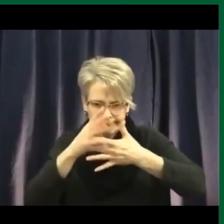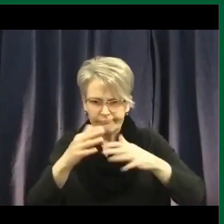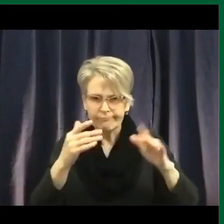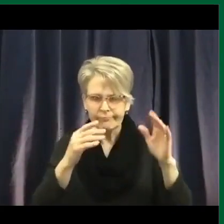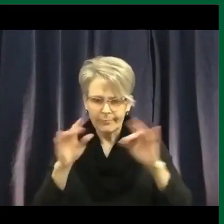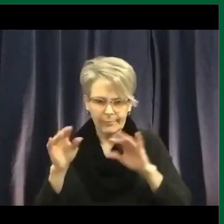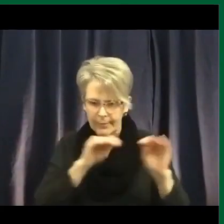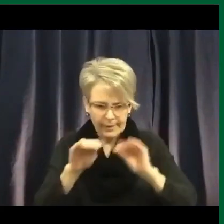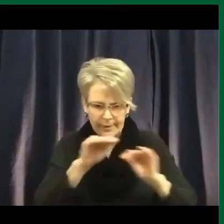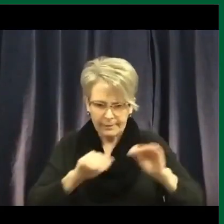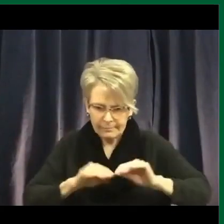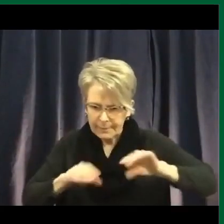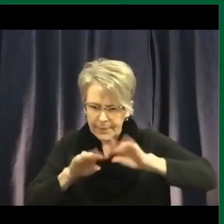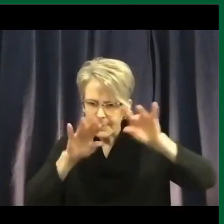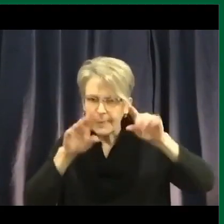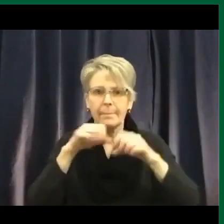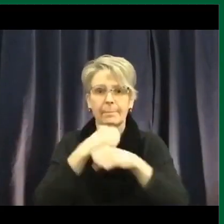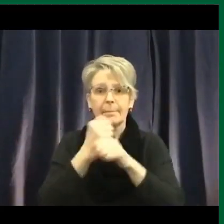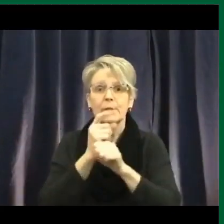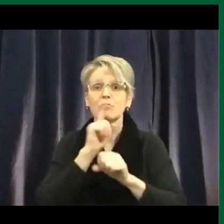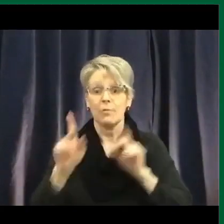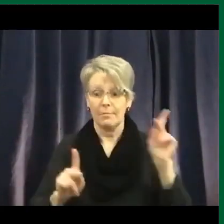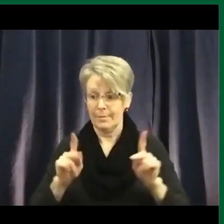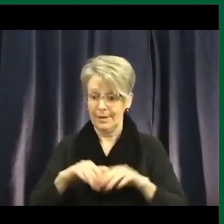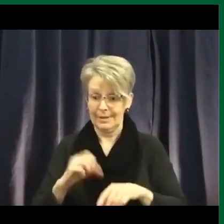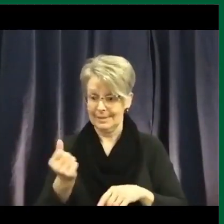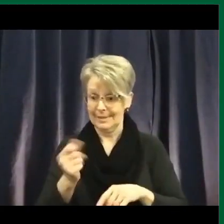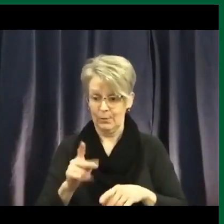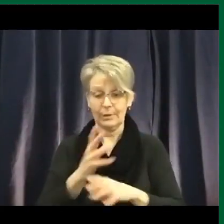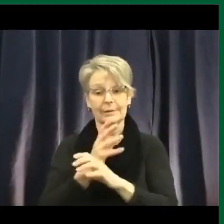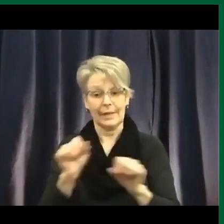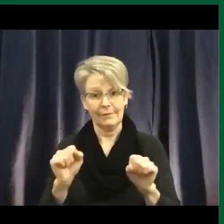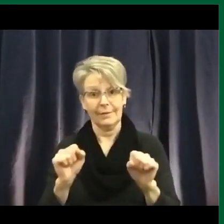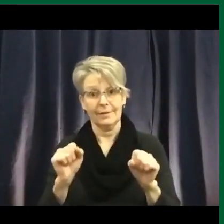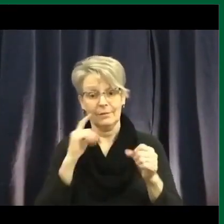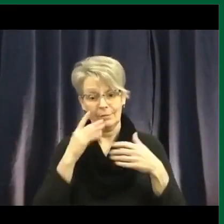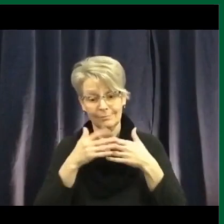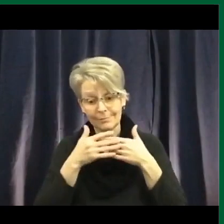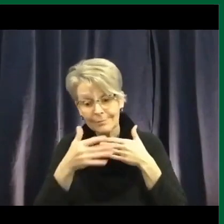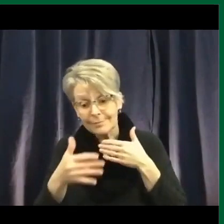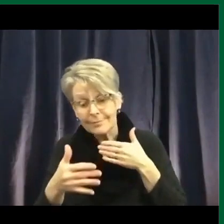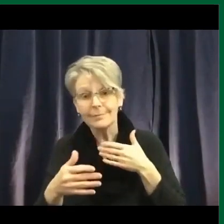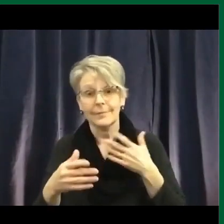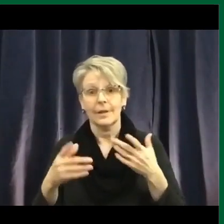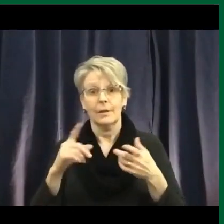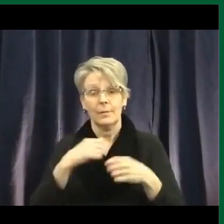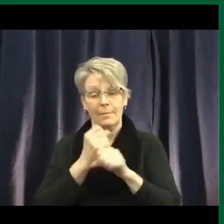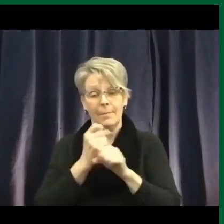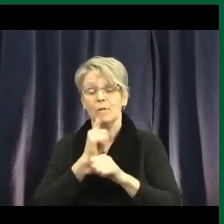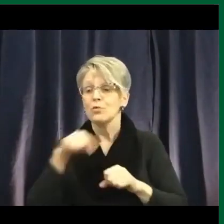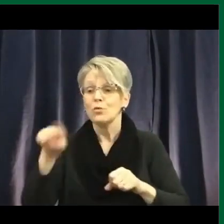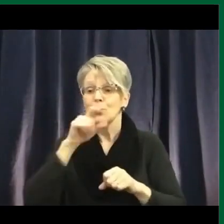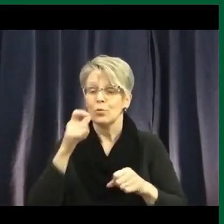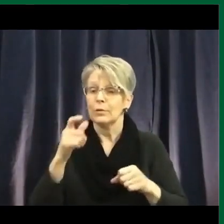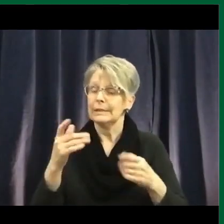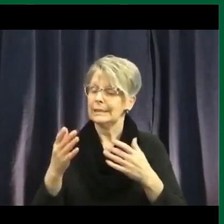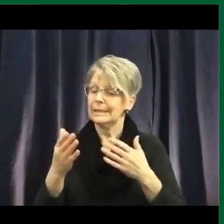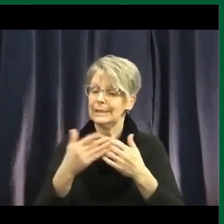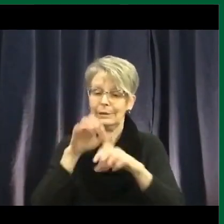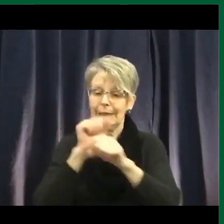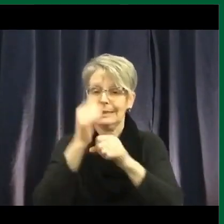prioritization to ensure that we are keeping the people of this province safe in the weeks and months ahead, and getting our most vulnerable vaccinated as quickly